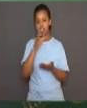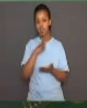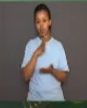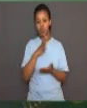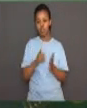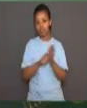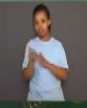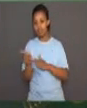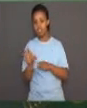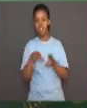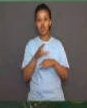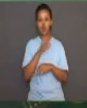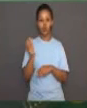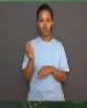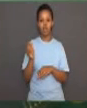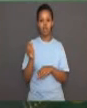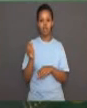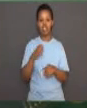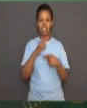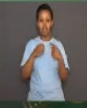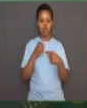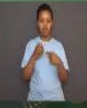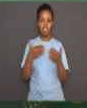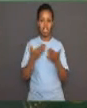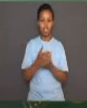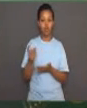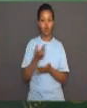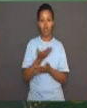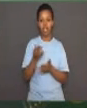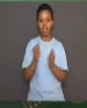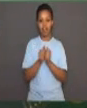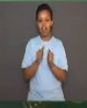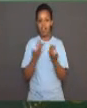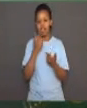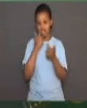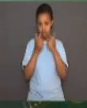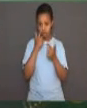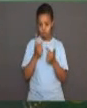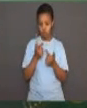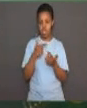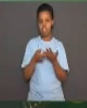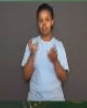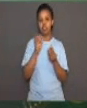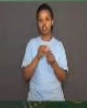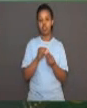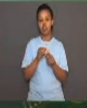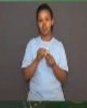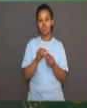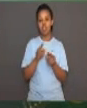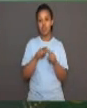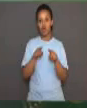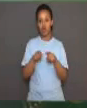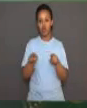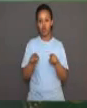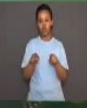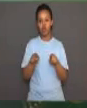how human migration and adaptation to new environments enabled the evolution